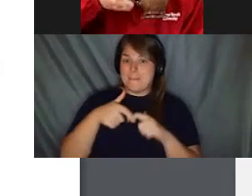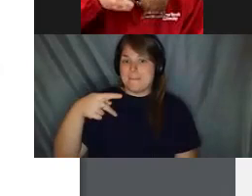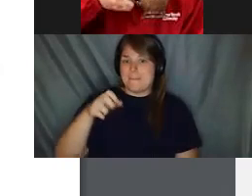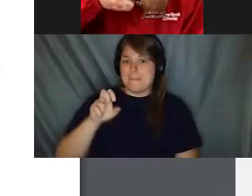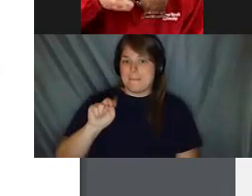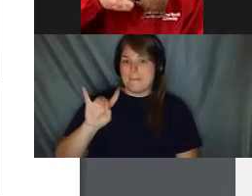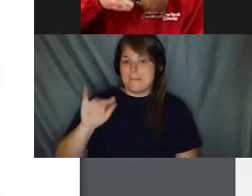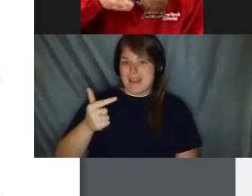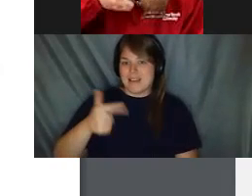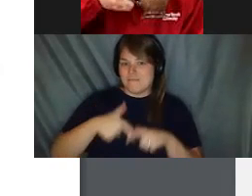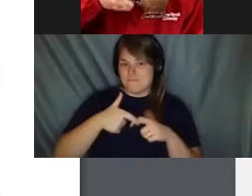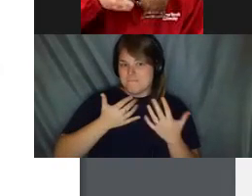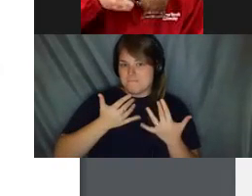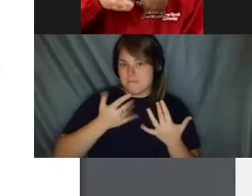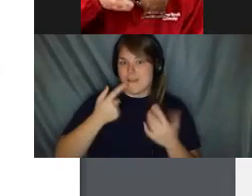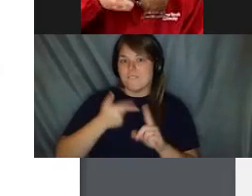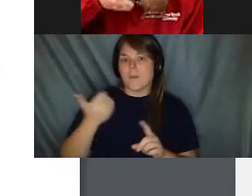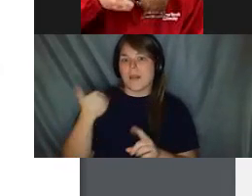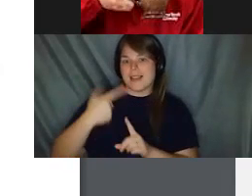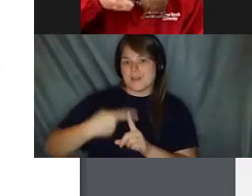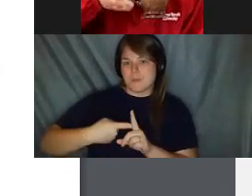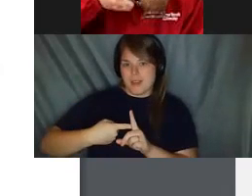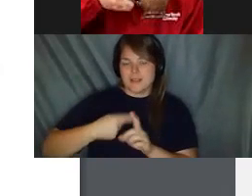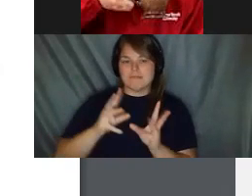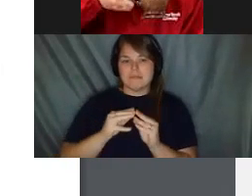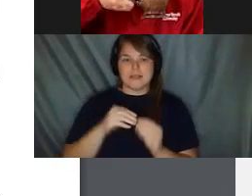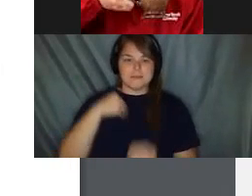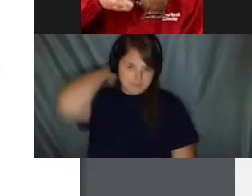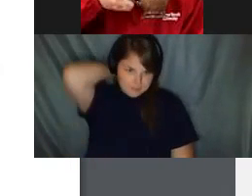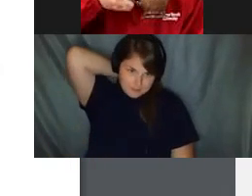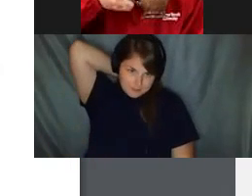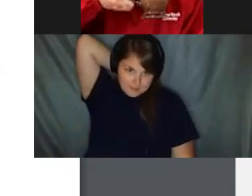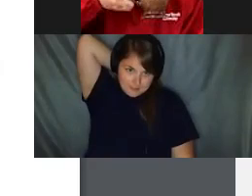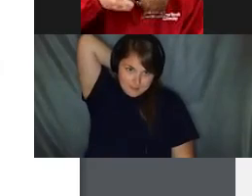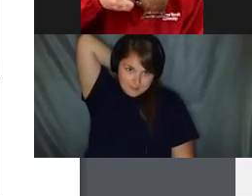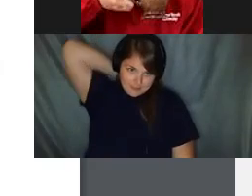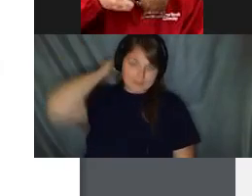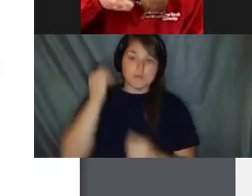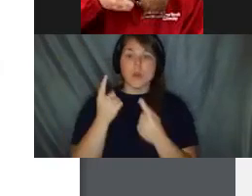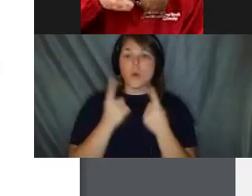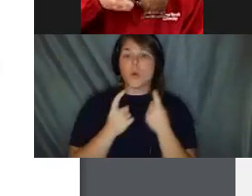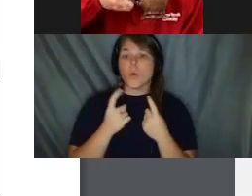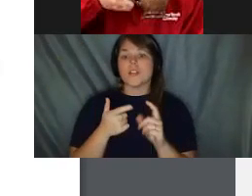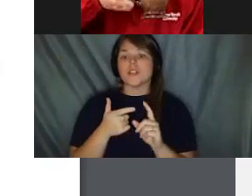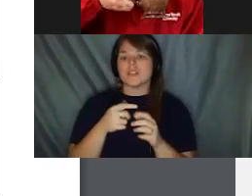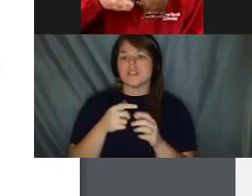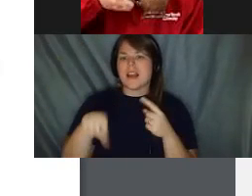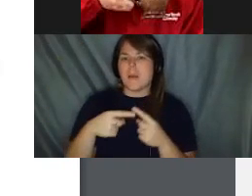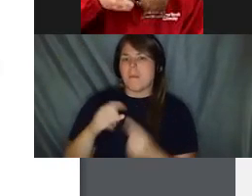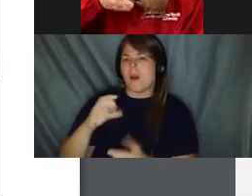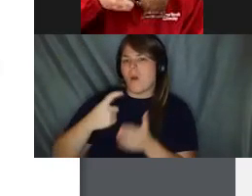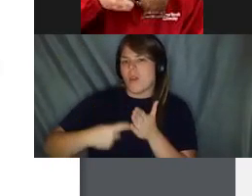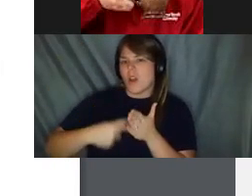last month's meeting, there was a question from a resident about the cost per metric tons of abated